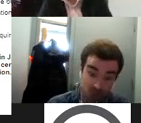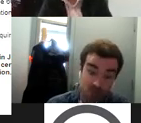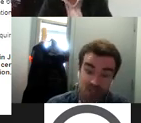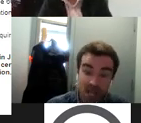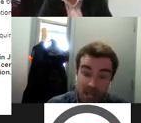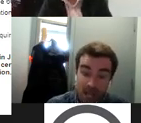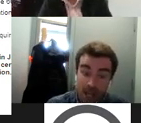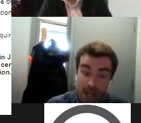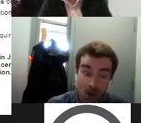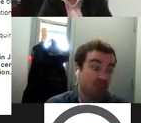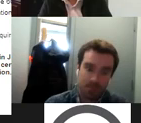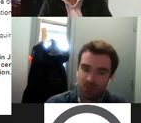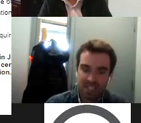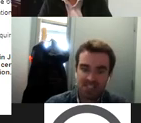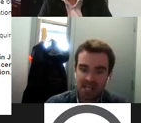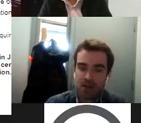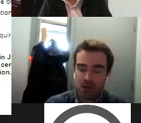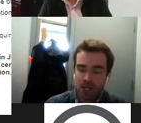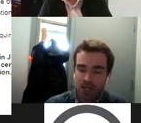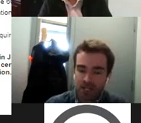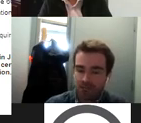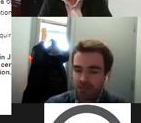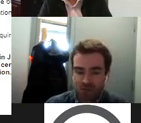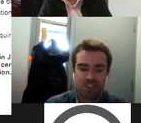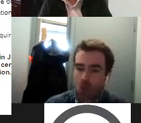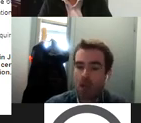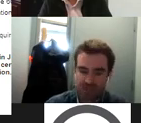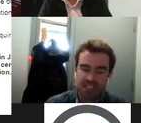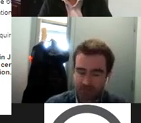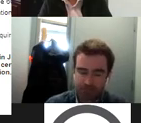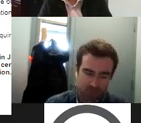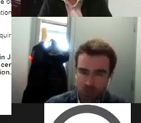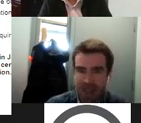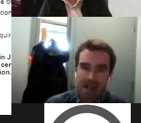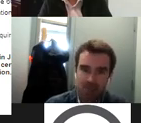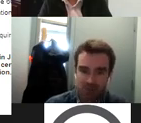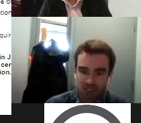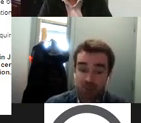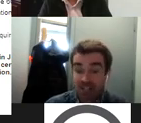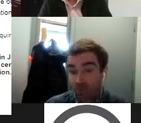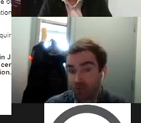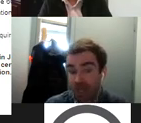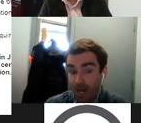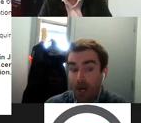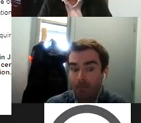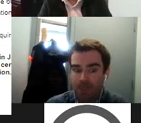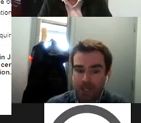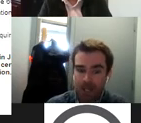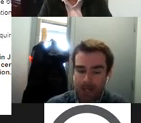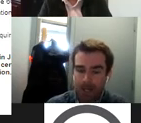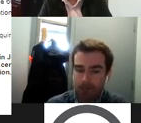rarely used. However, that ability is there if the risk is high and we need to sort of act to protect someone from that